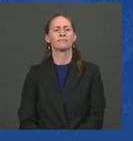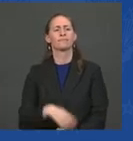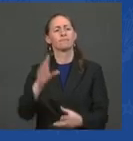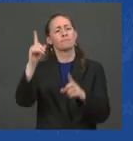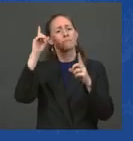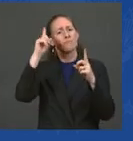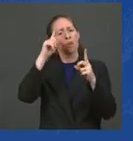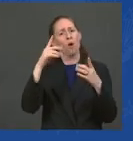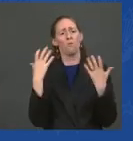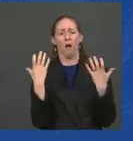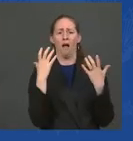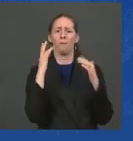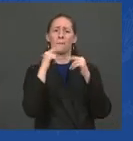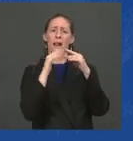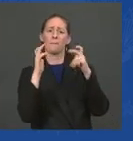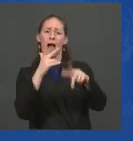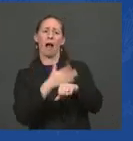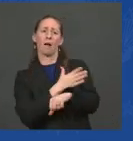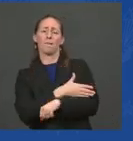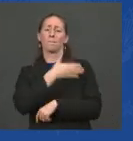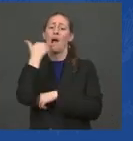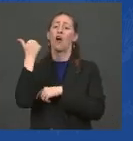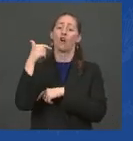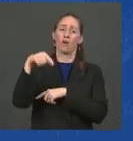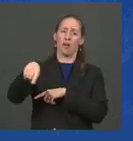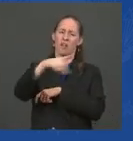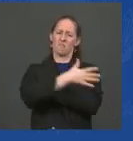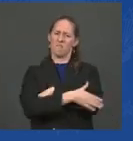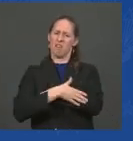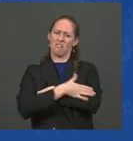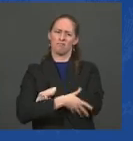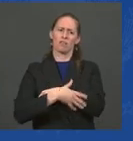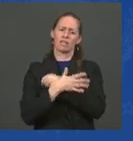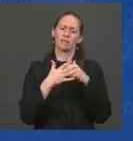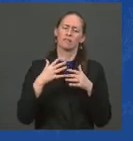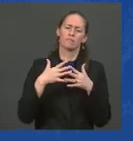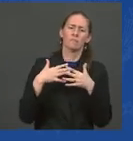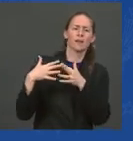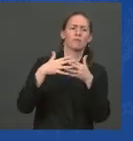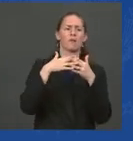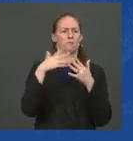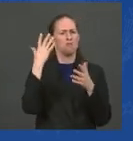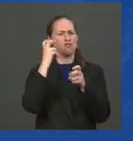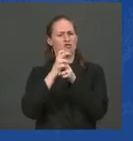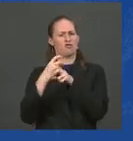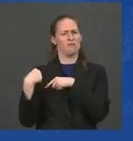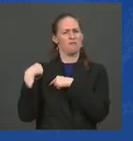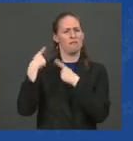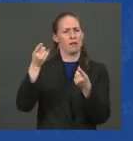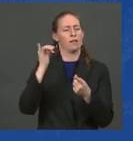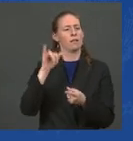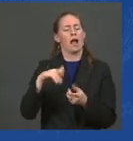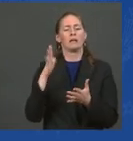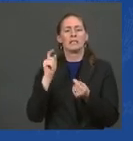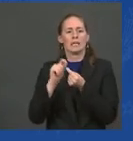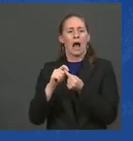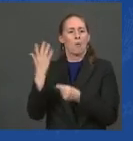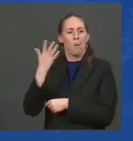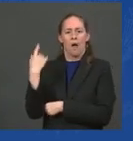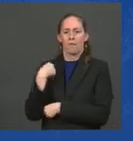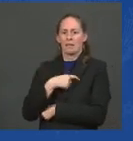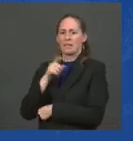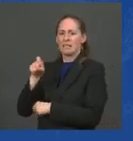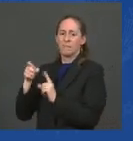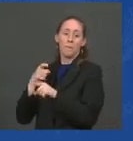better after these hard and difficult years is exactly the leadership that our country so desperately needs.